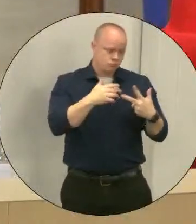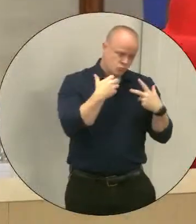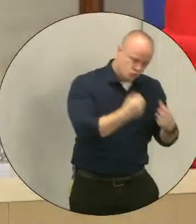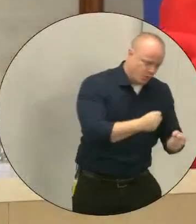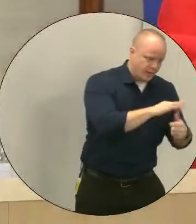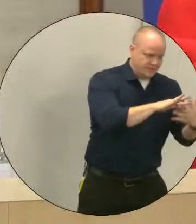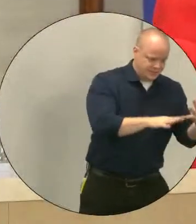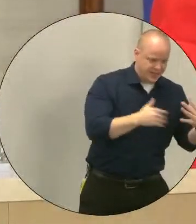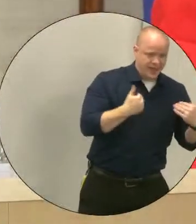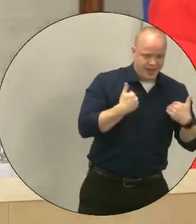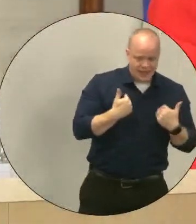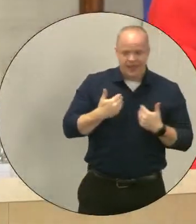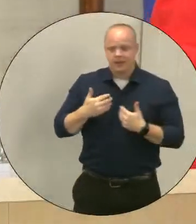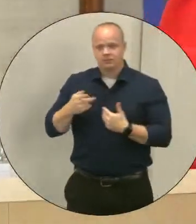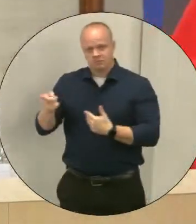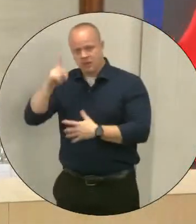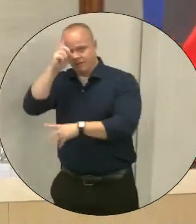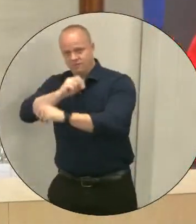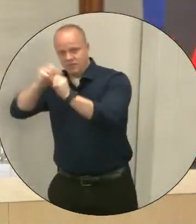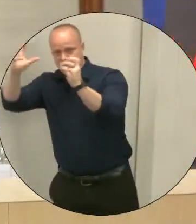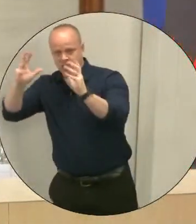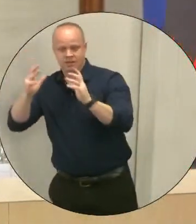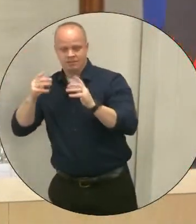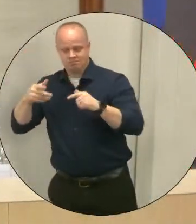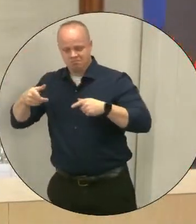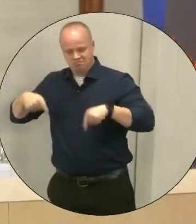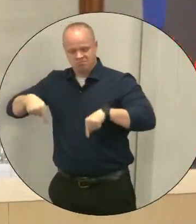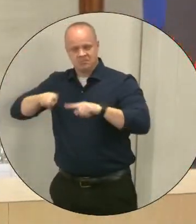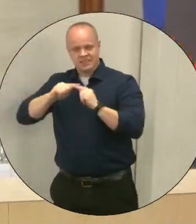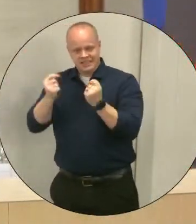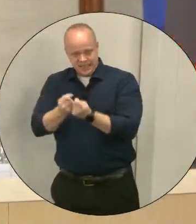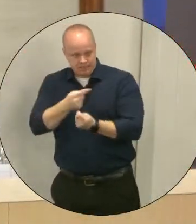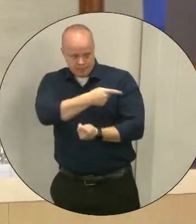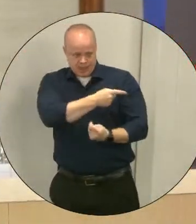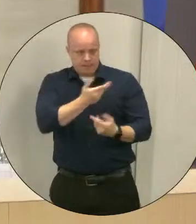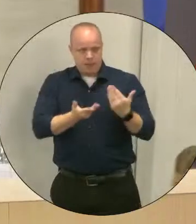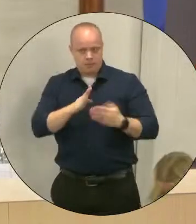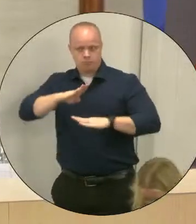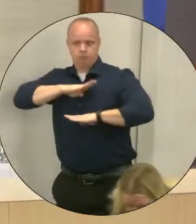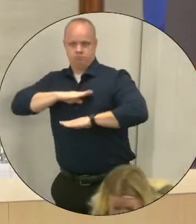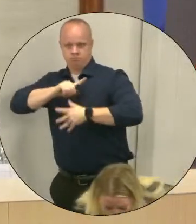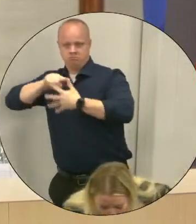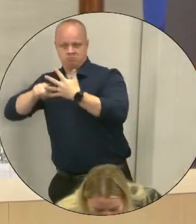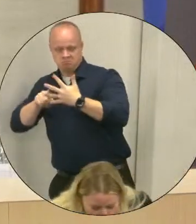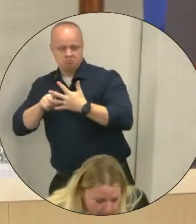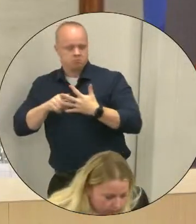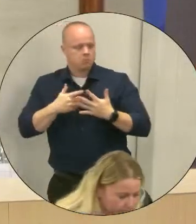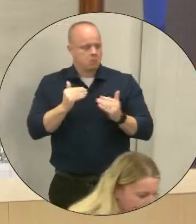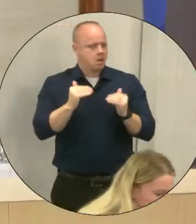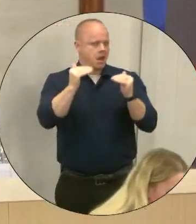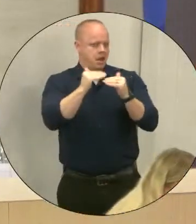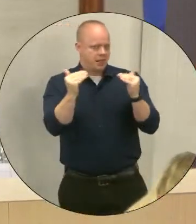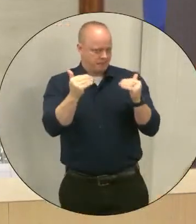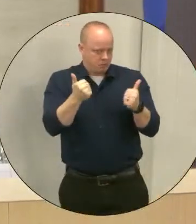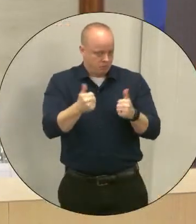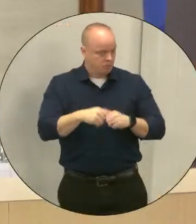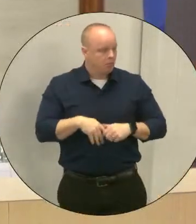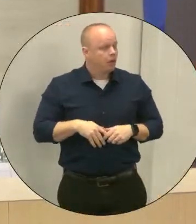they had and the vision that we have as a team and that they may meet. So I will start with